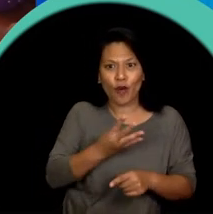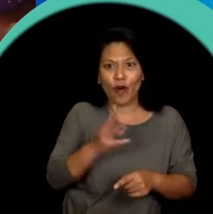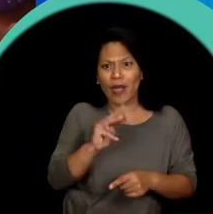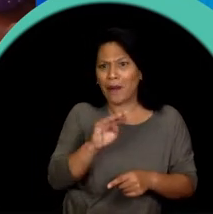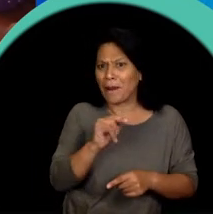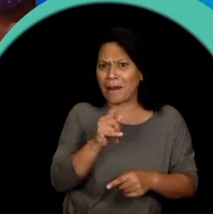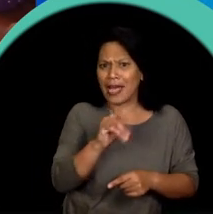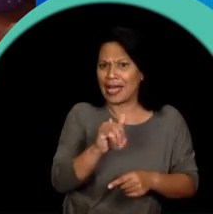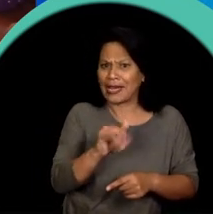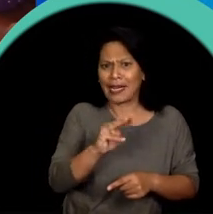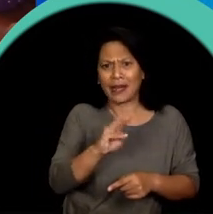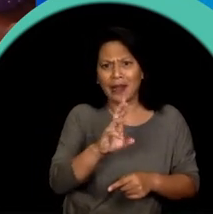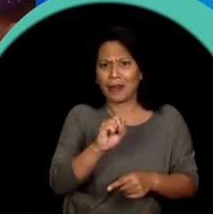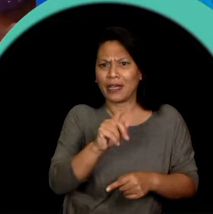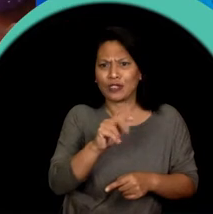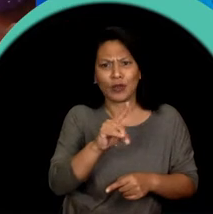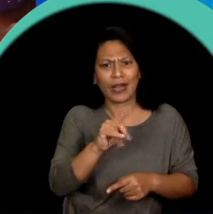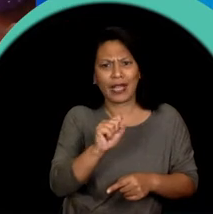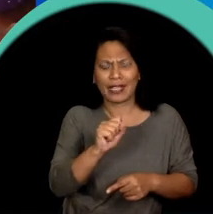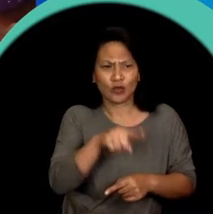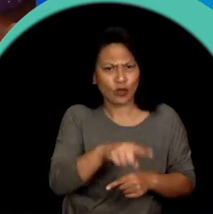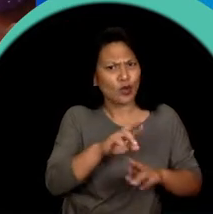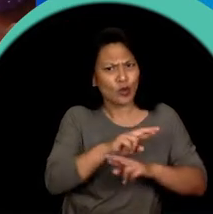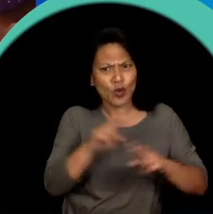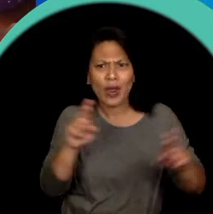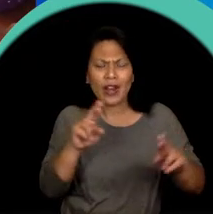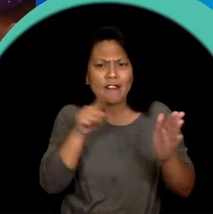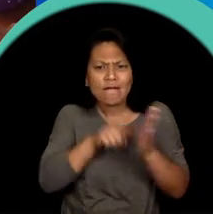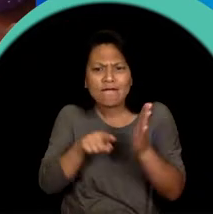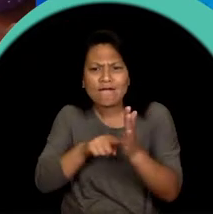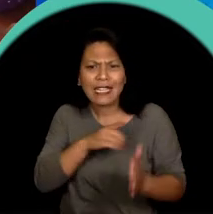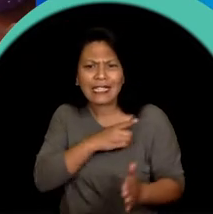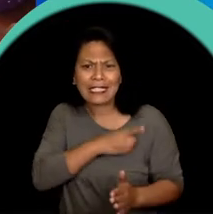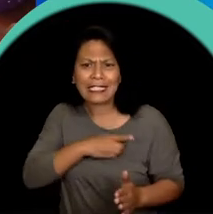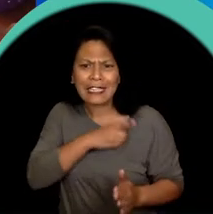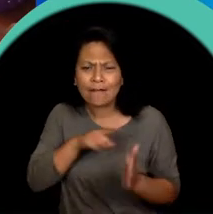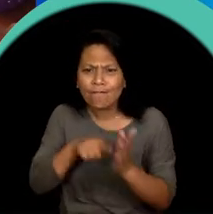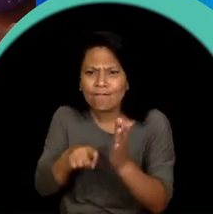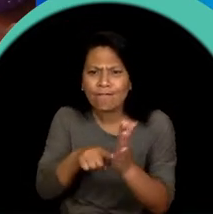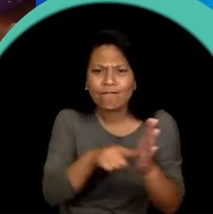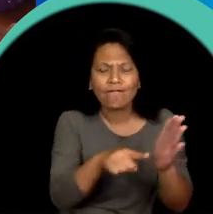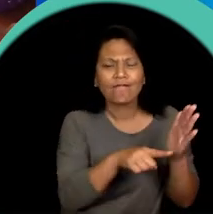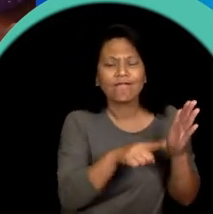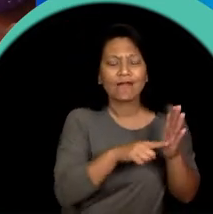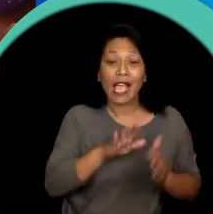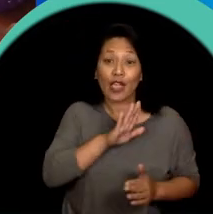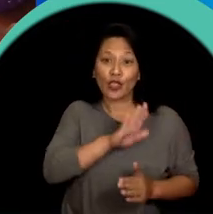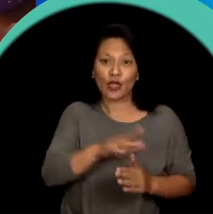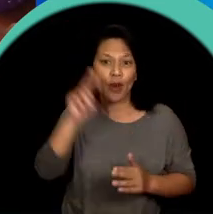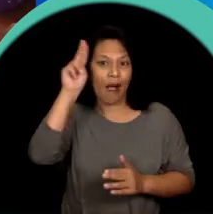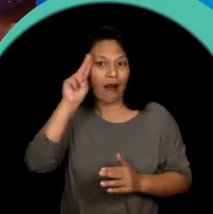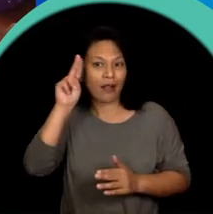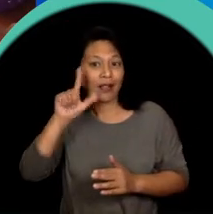the treaty bundle be part of a four-day ceremony where it's unpacked and all the stories that go with it